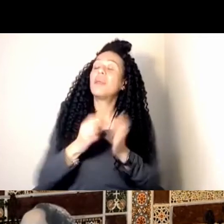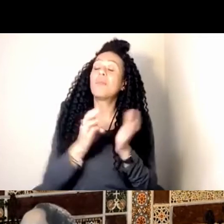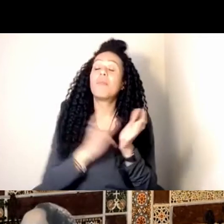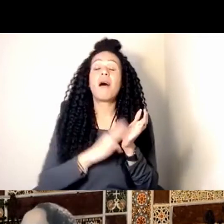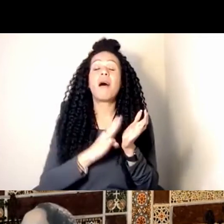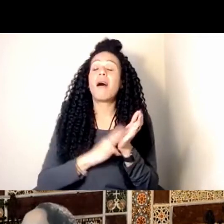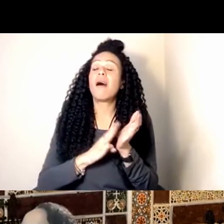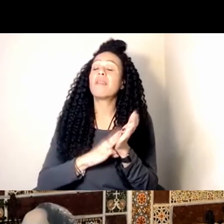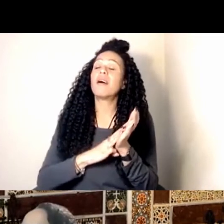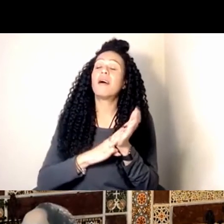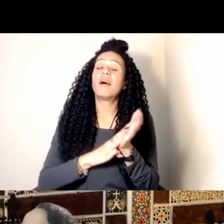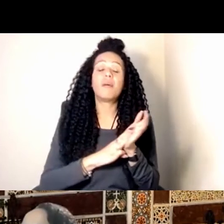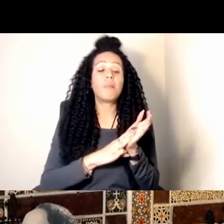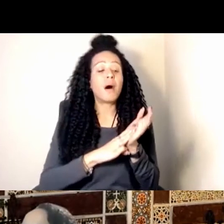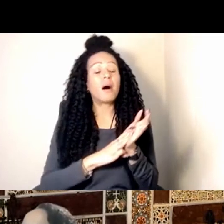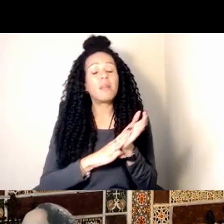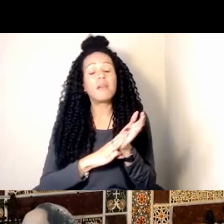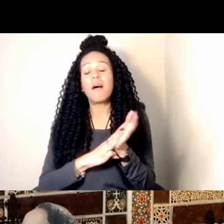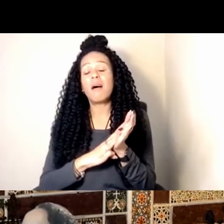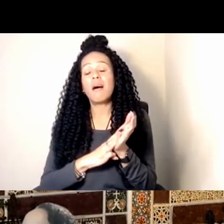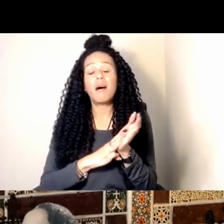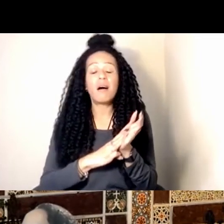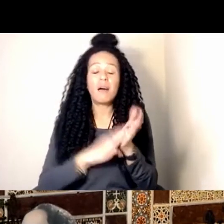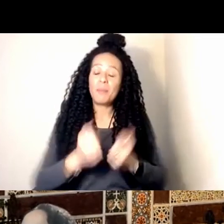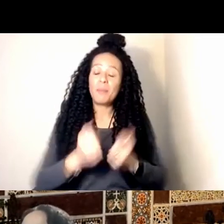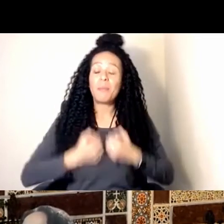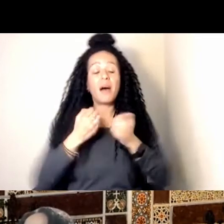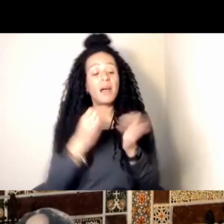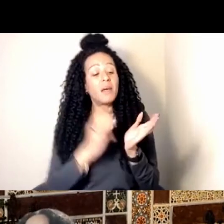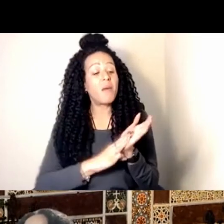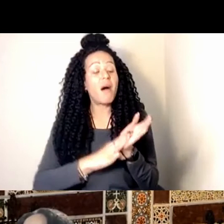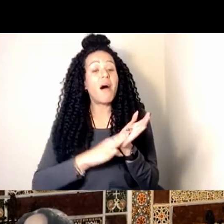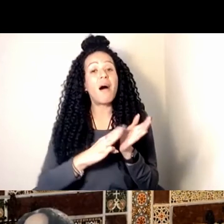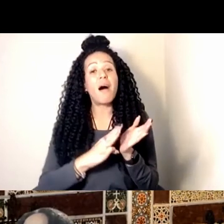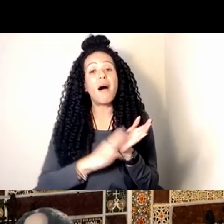My mother, mother, my